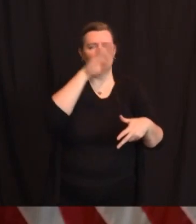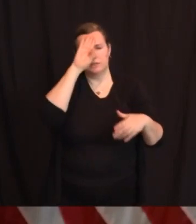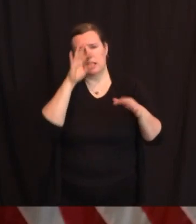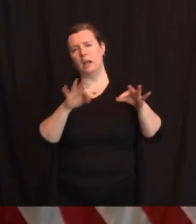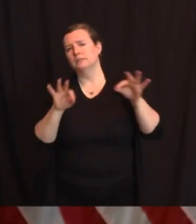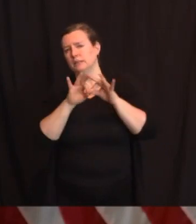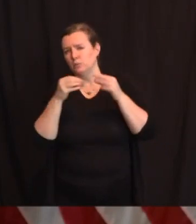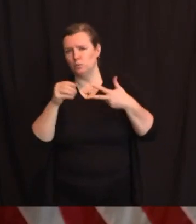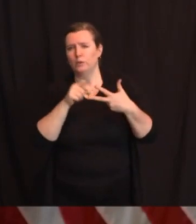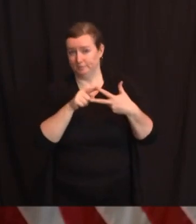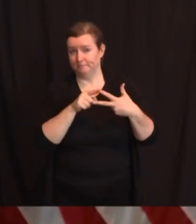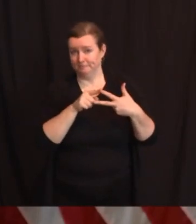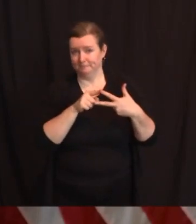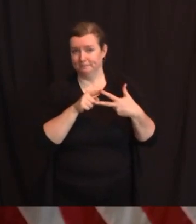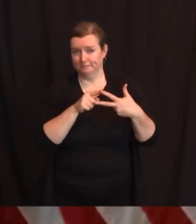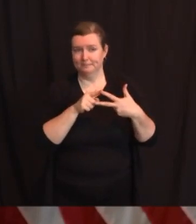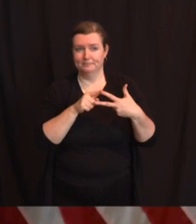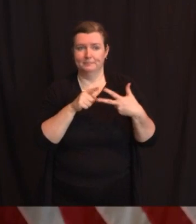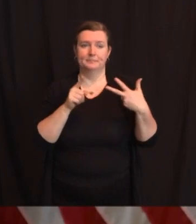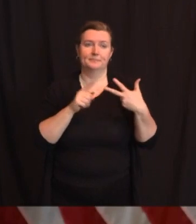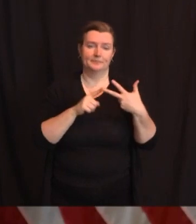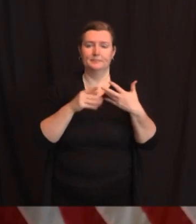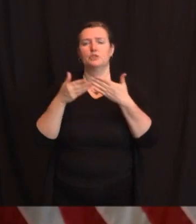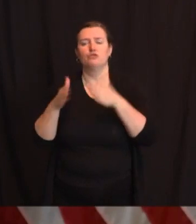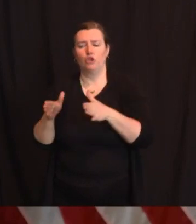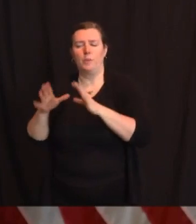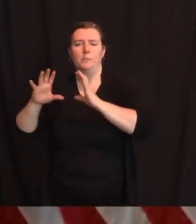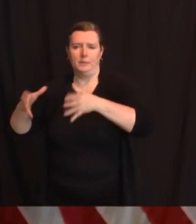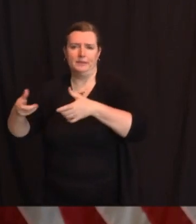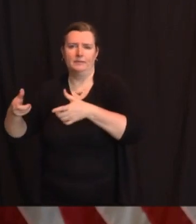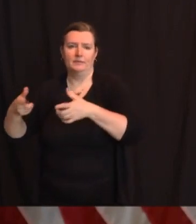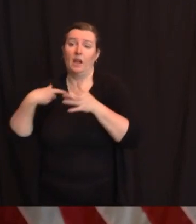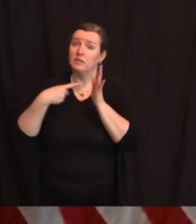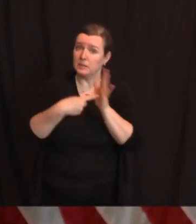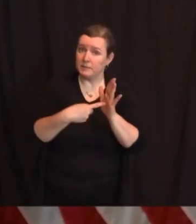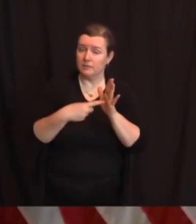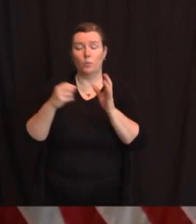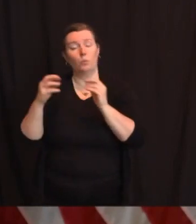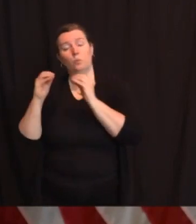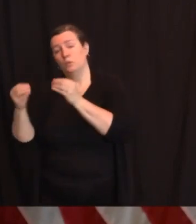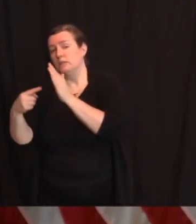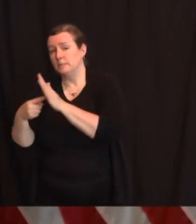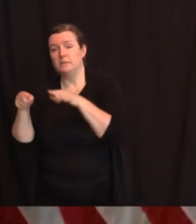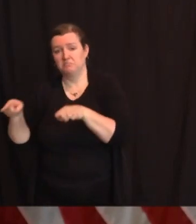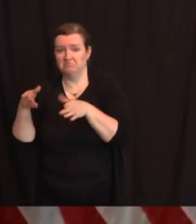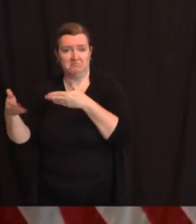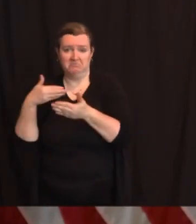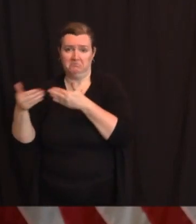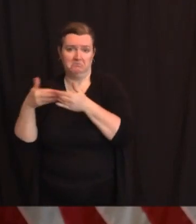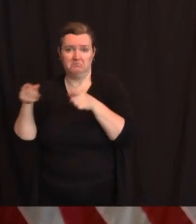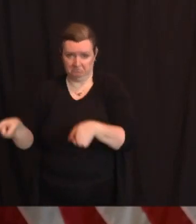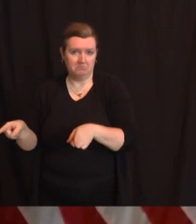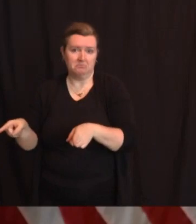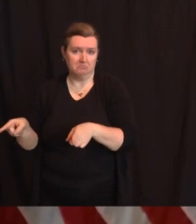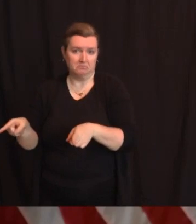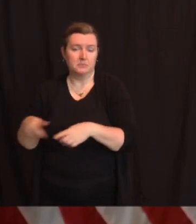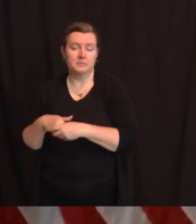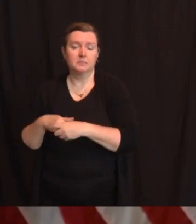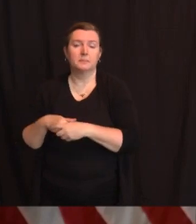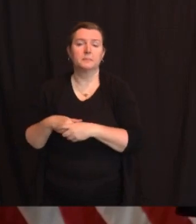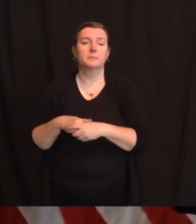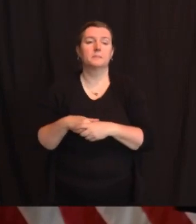population, symptomatic and asymptomatic. So the newness, I think, today is to be able